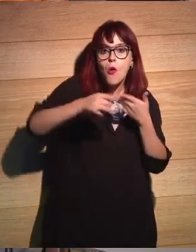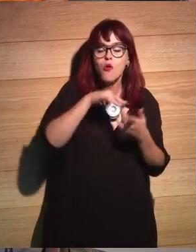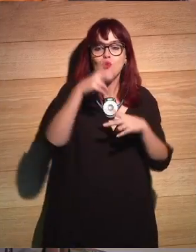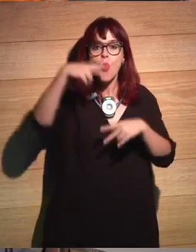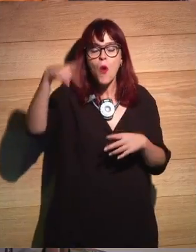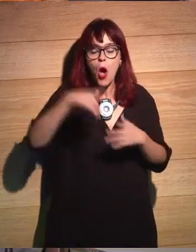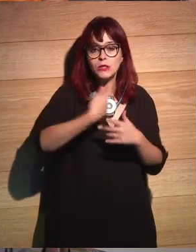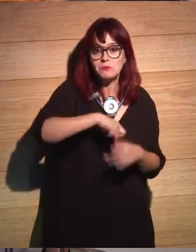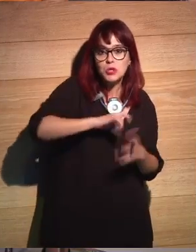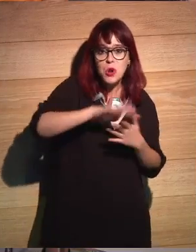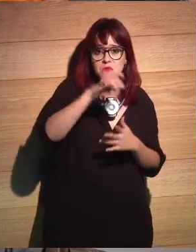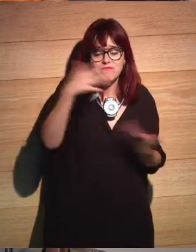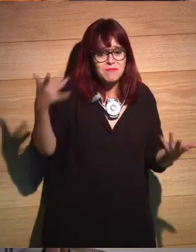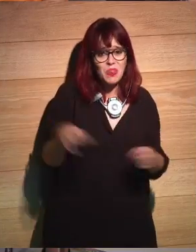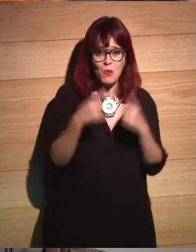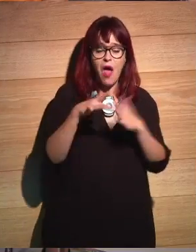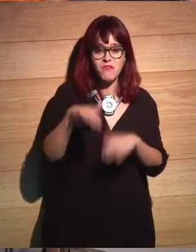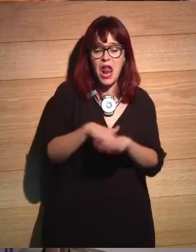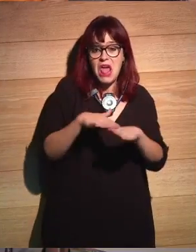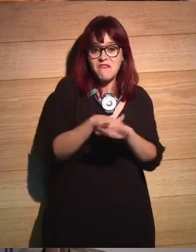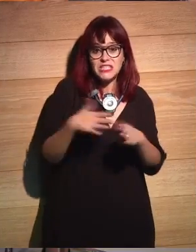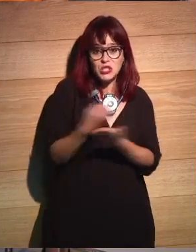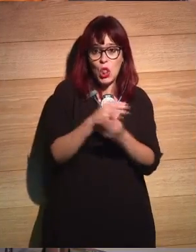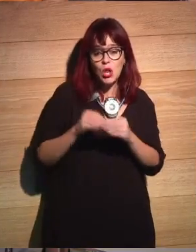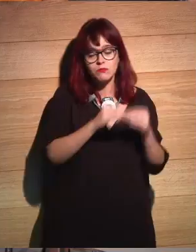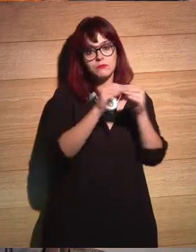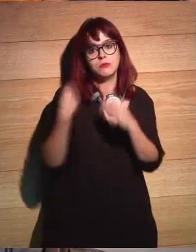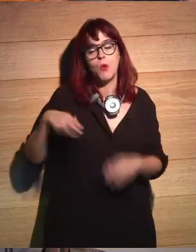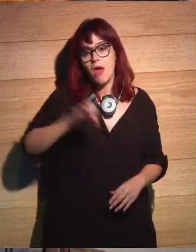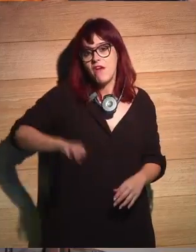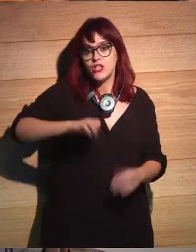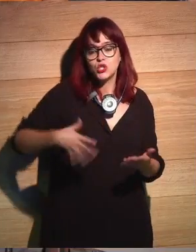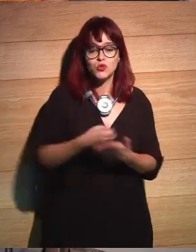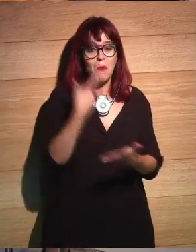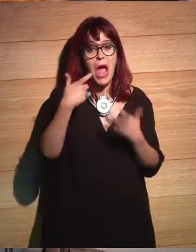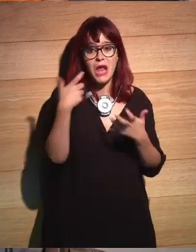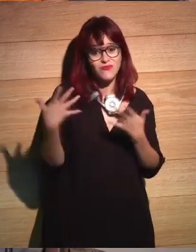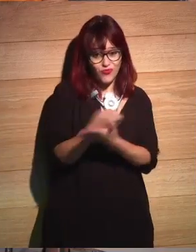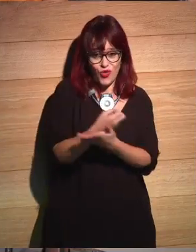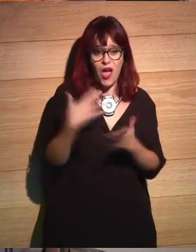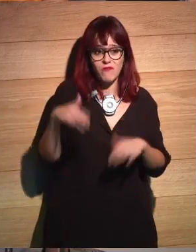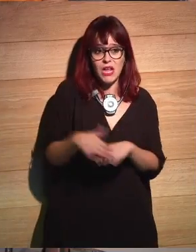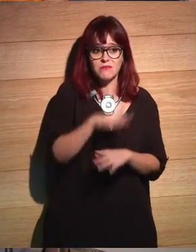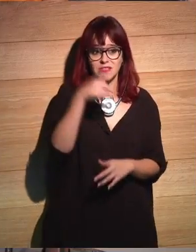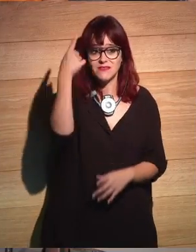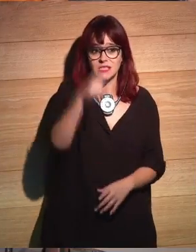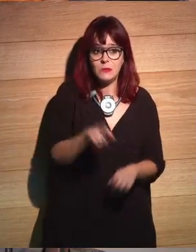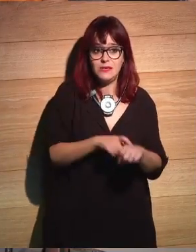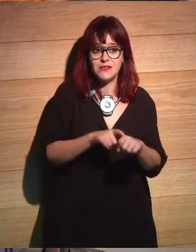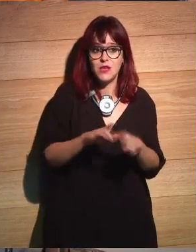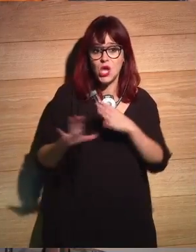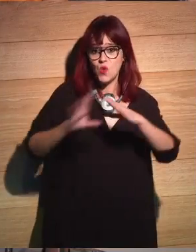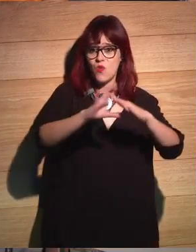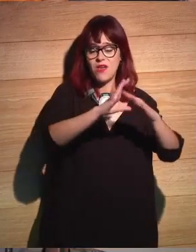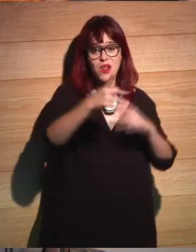comes from if it's made by a Spanish, Italian composer, etc. The essence,